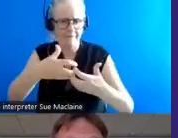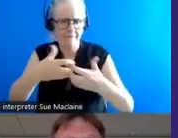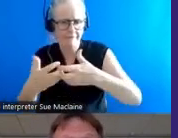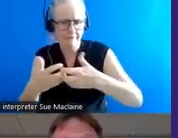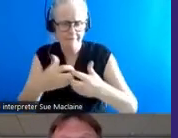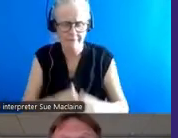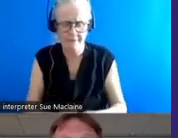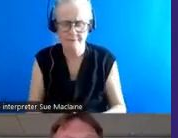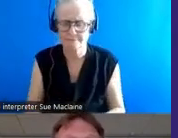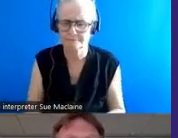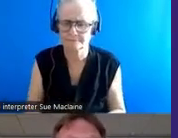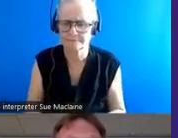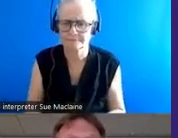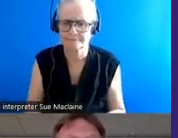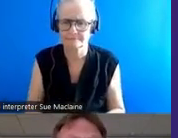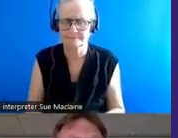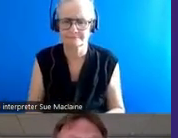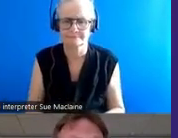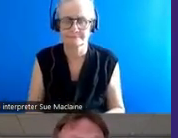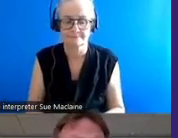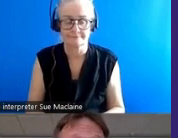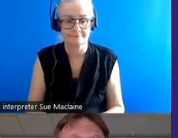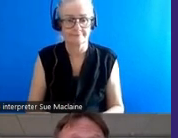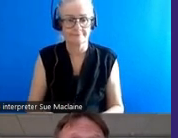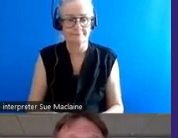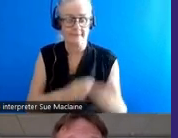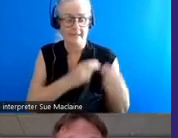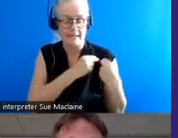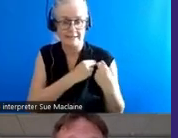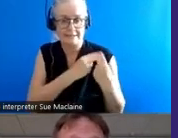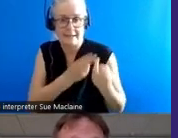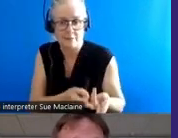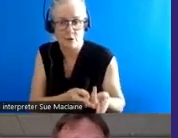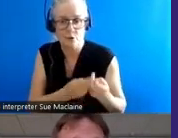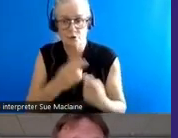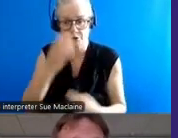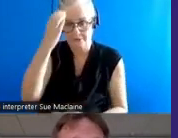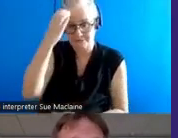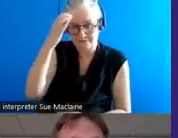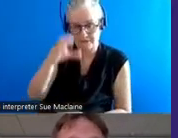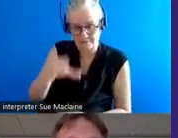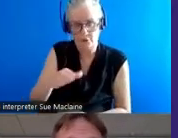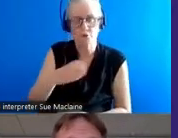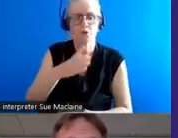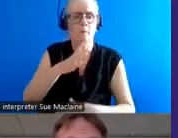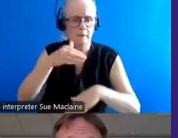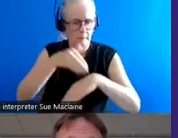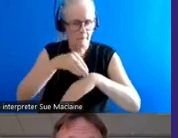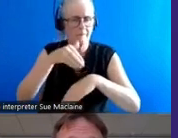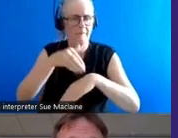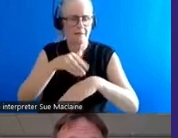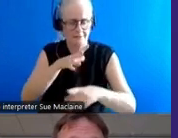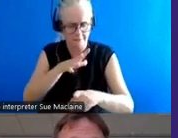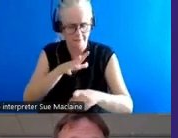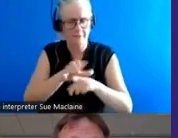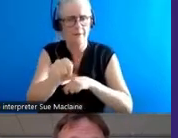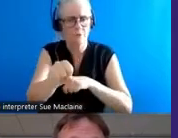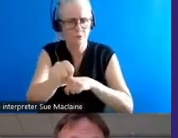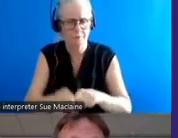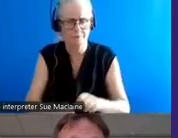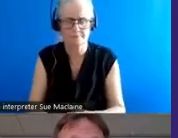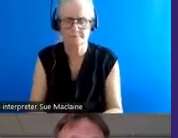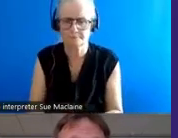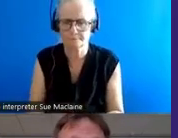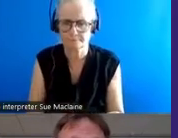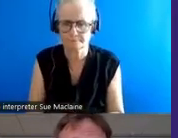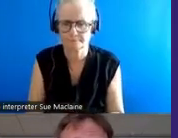So culture has been affected by devolution. And just a quick case study of how that's come about in the